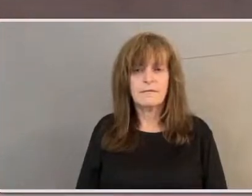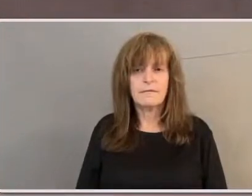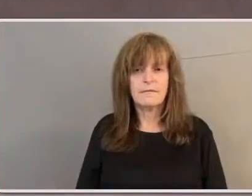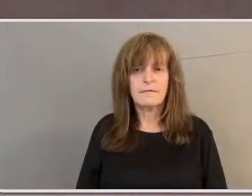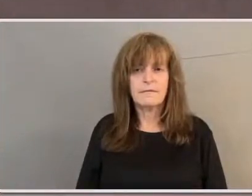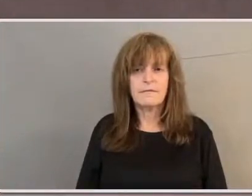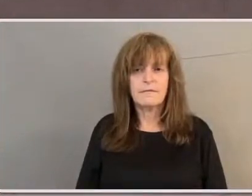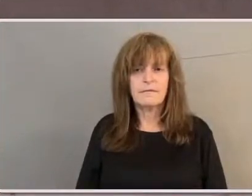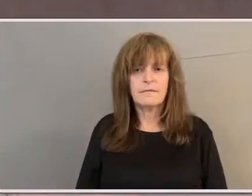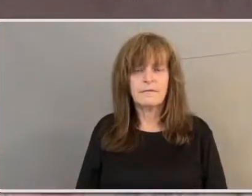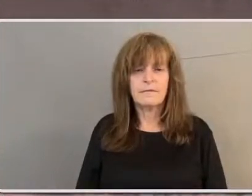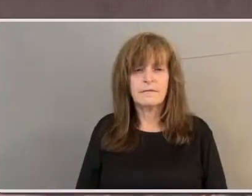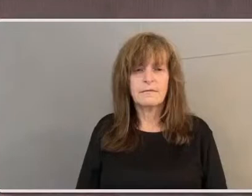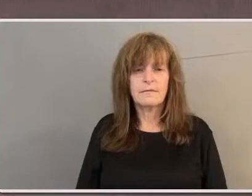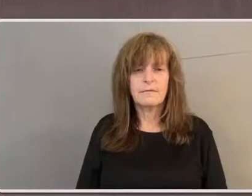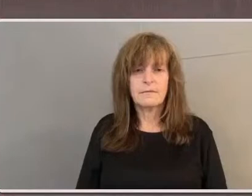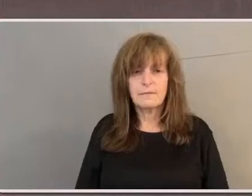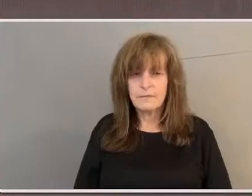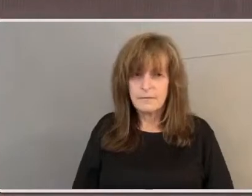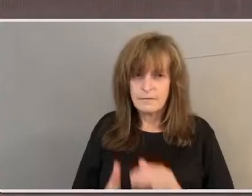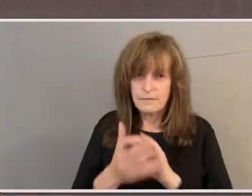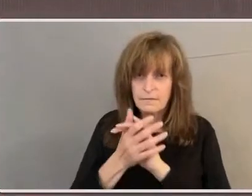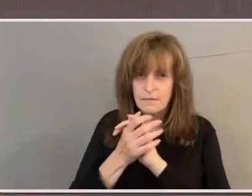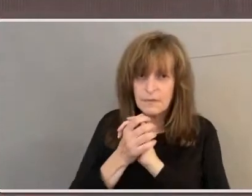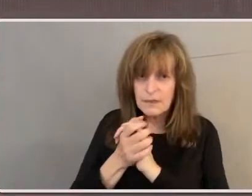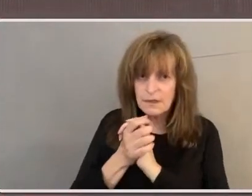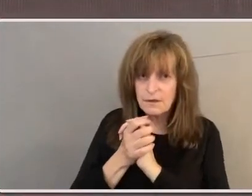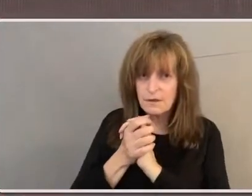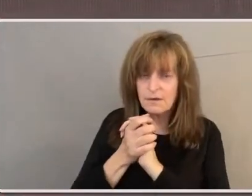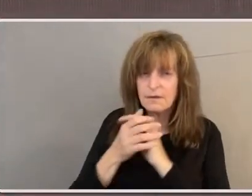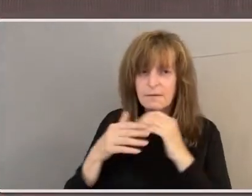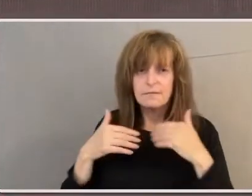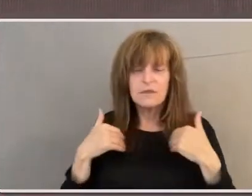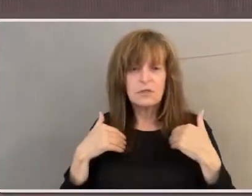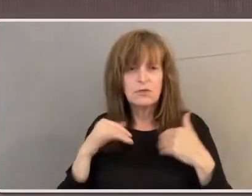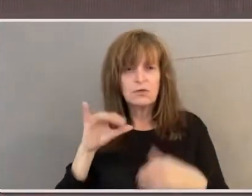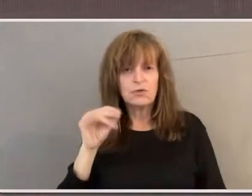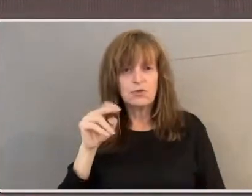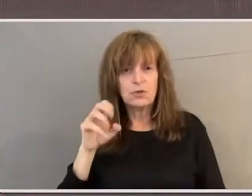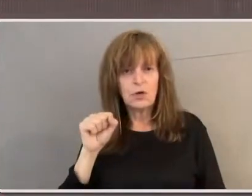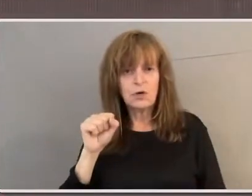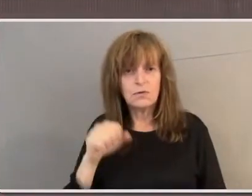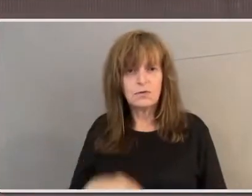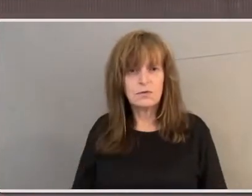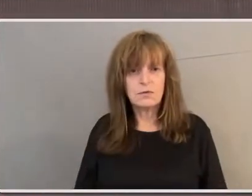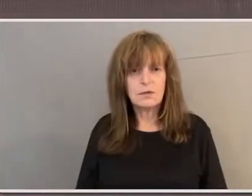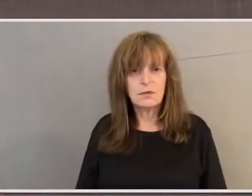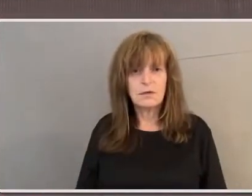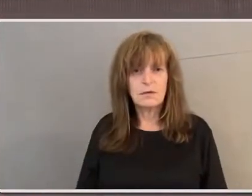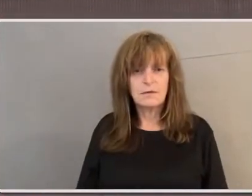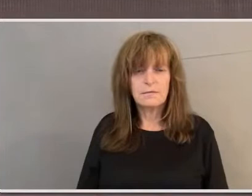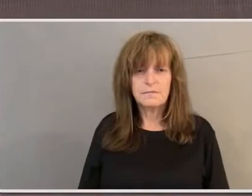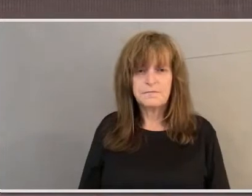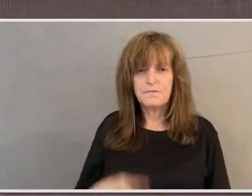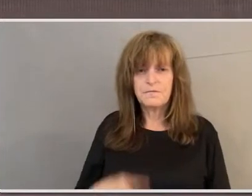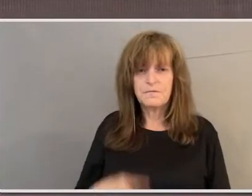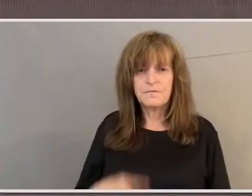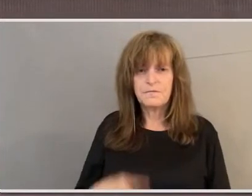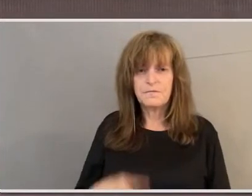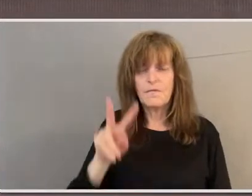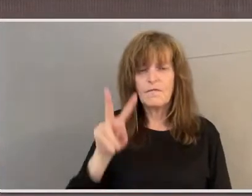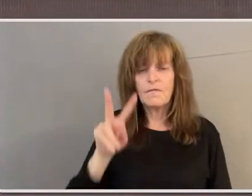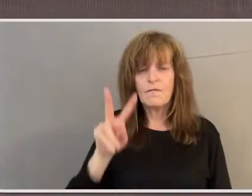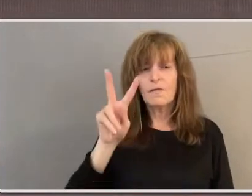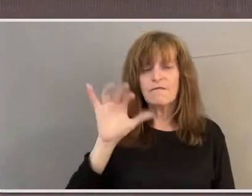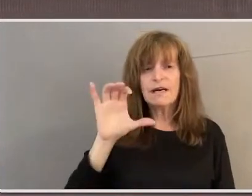Congratulations again, Minister Jones. Victor Fedeli returns as Minister of Economic Development, Job Creation and